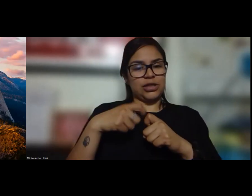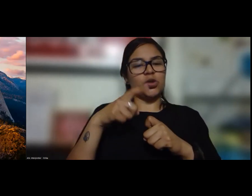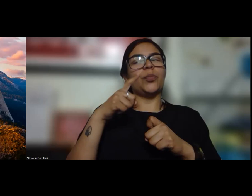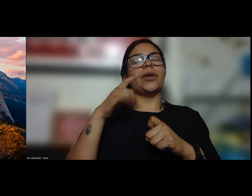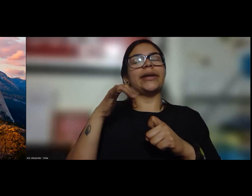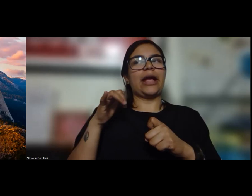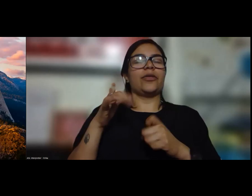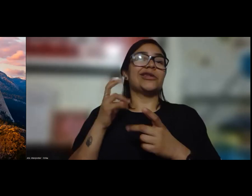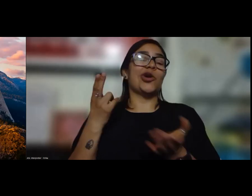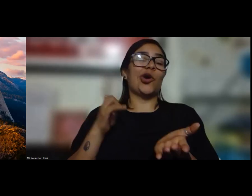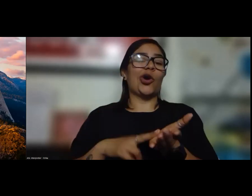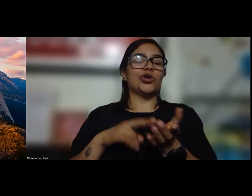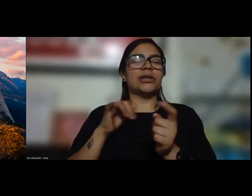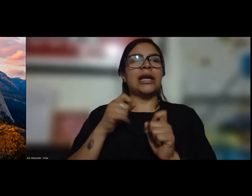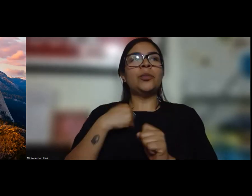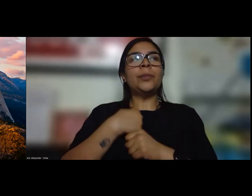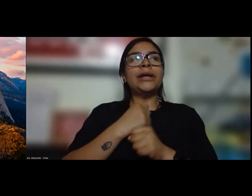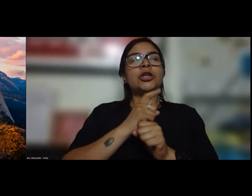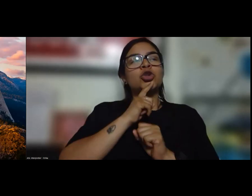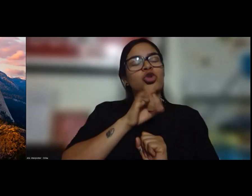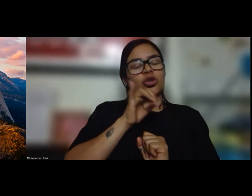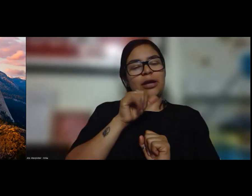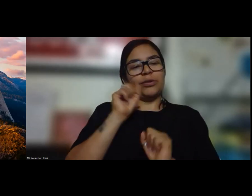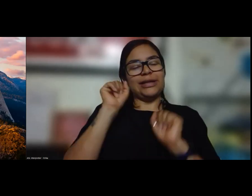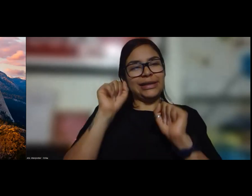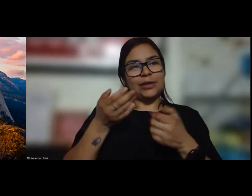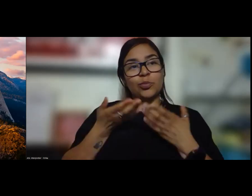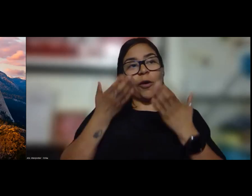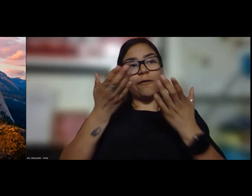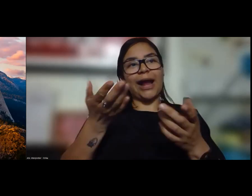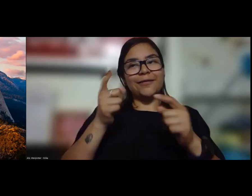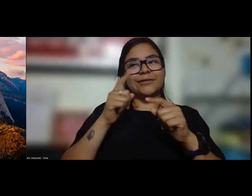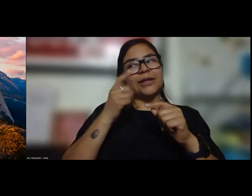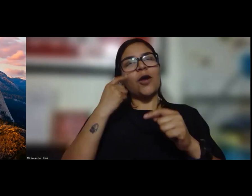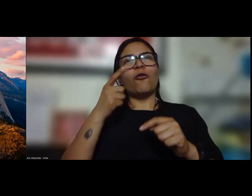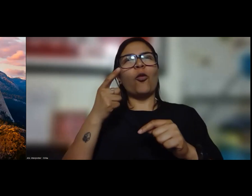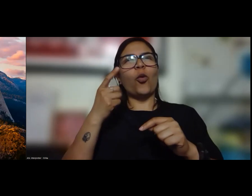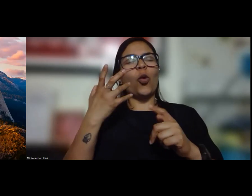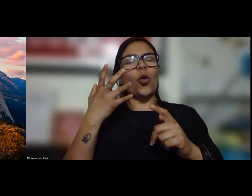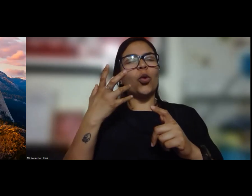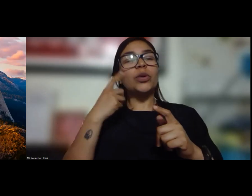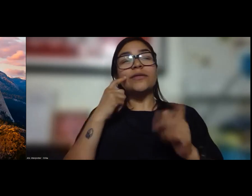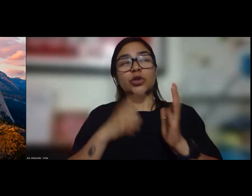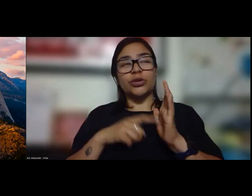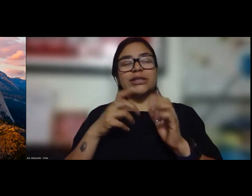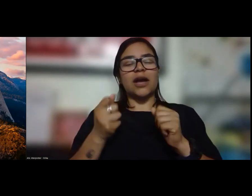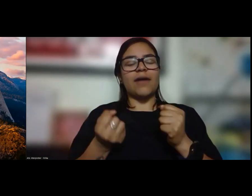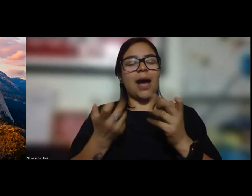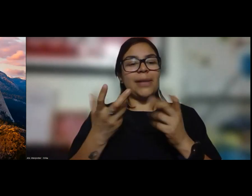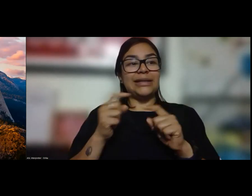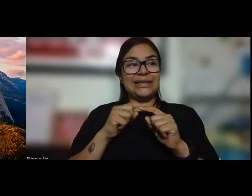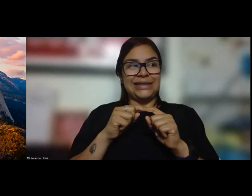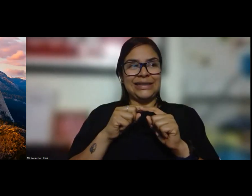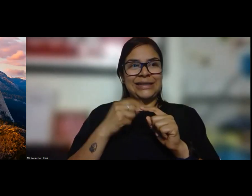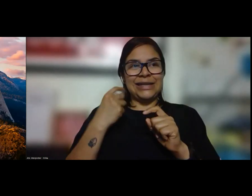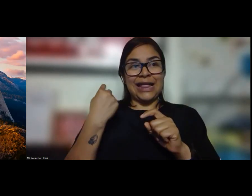POCO contract, and we wanted to make sure that we were able to provide it based off of their assessment of the survey going out. They